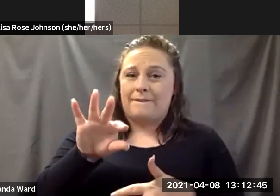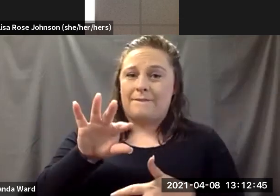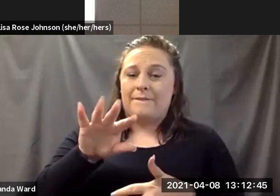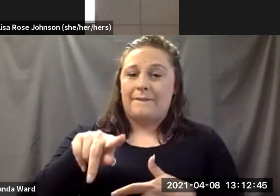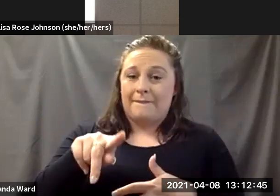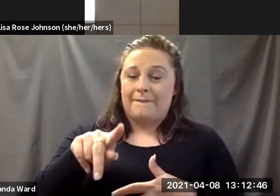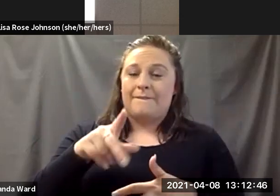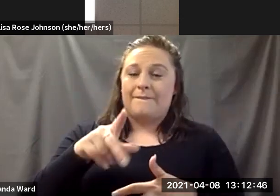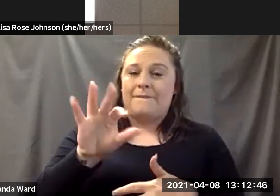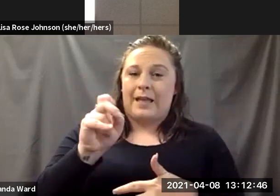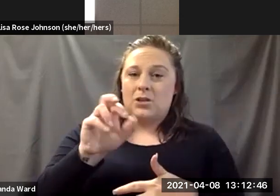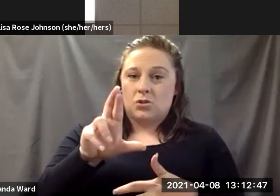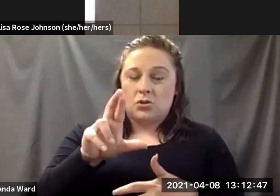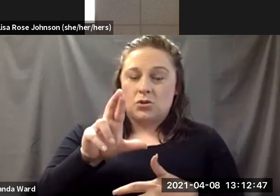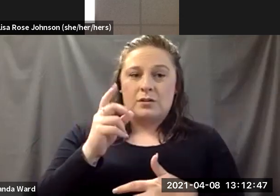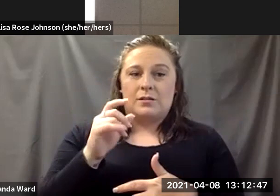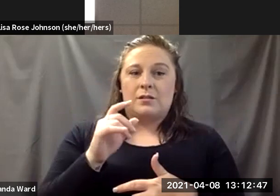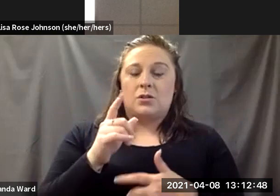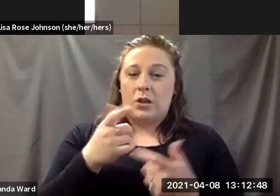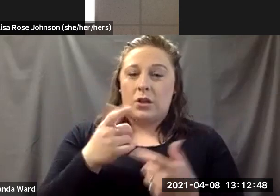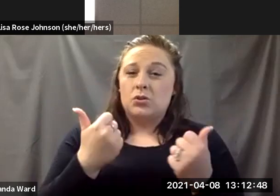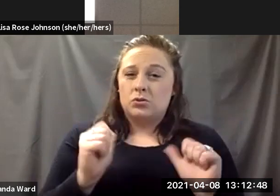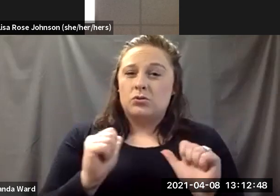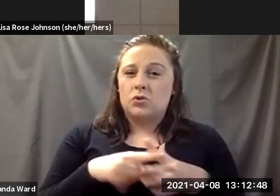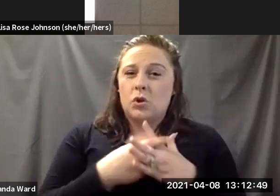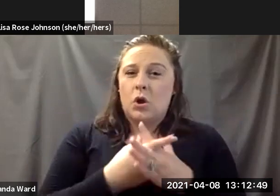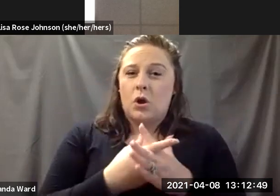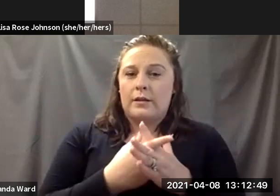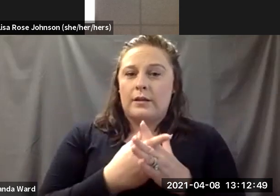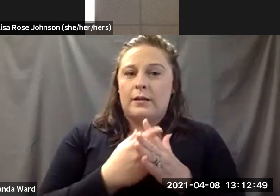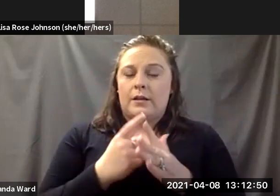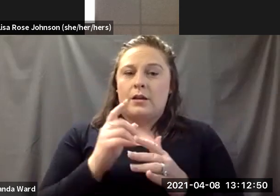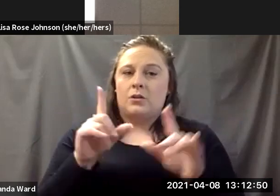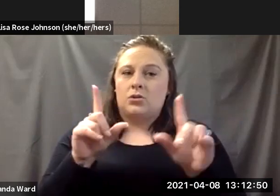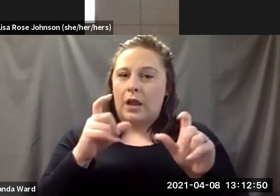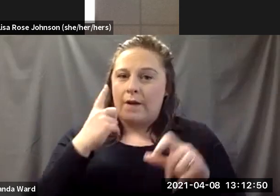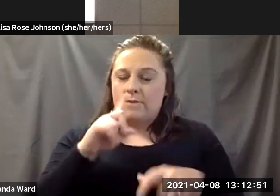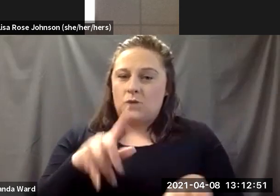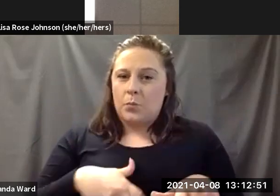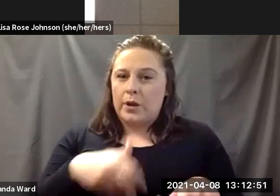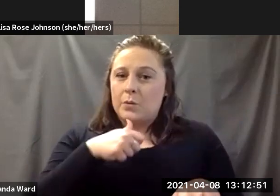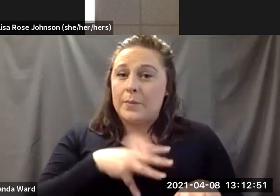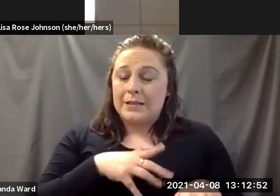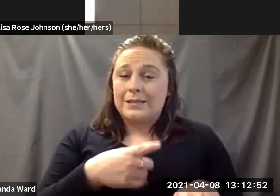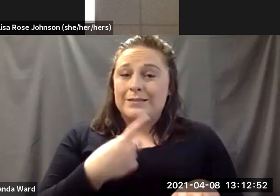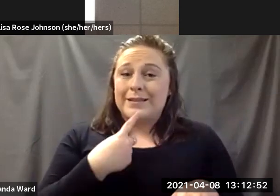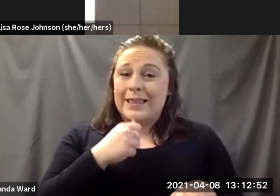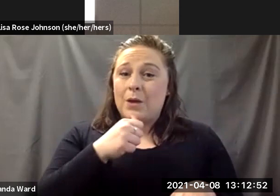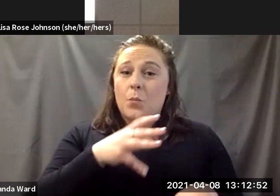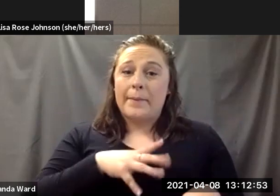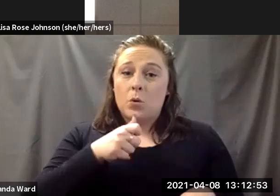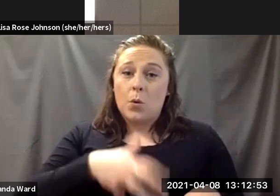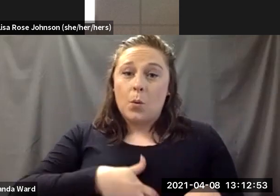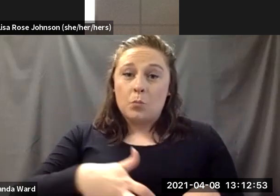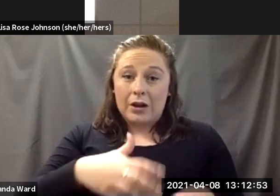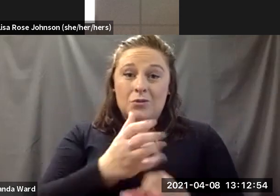clinical trial for pregnant women. The American College of Obstetrics and Gynecologists have said that women who are pregnant who